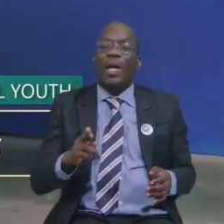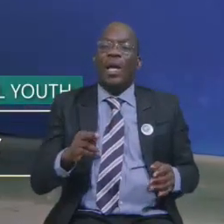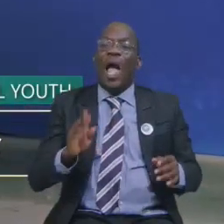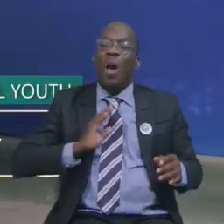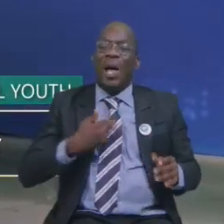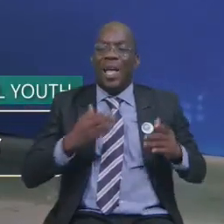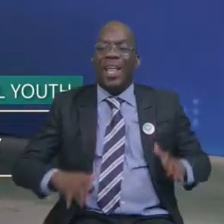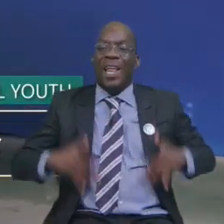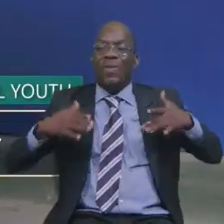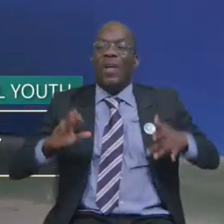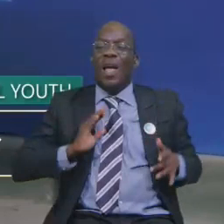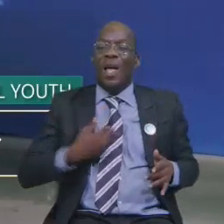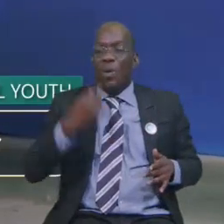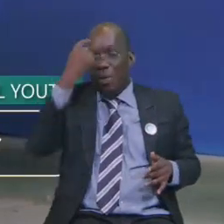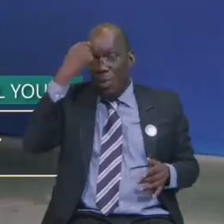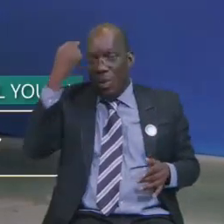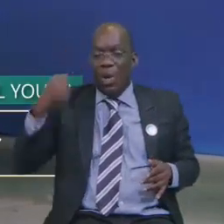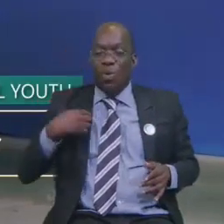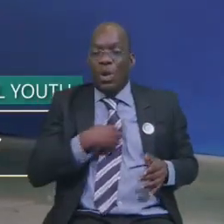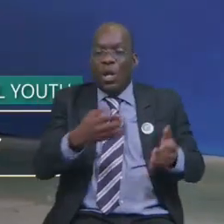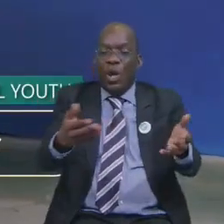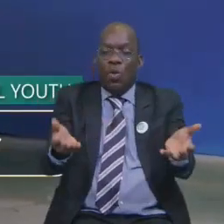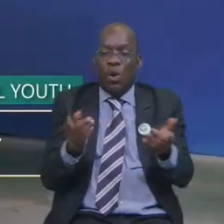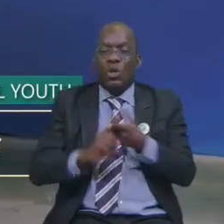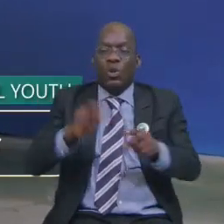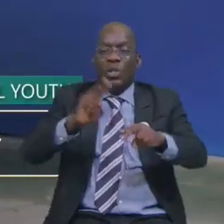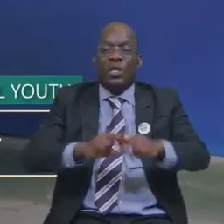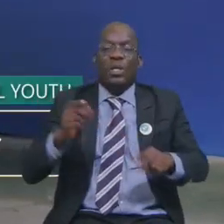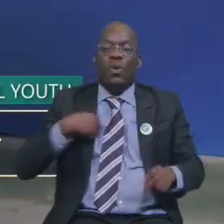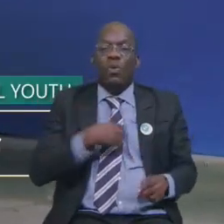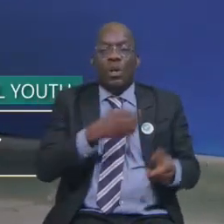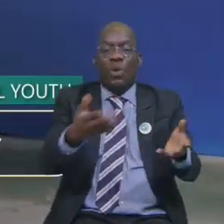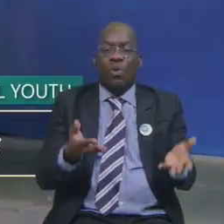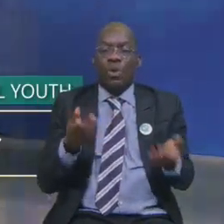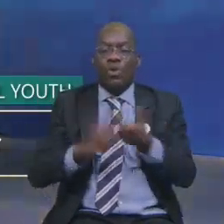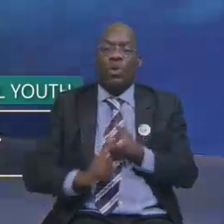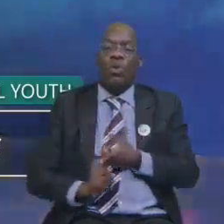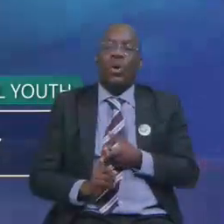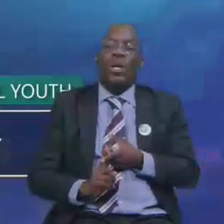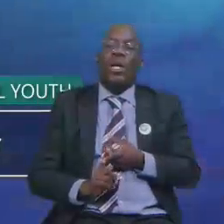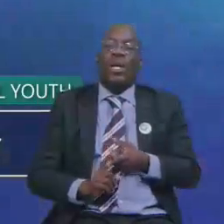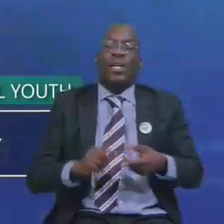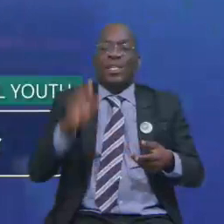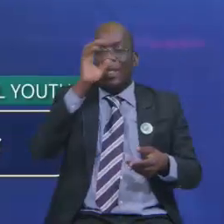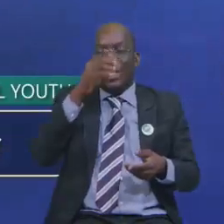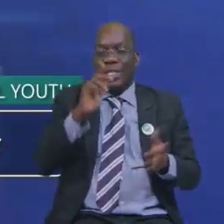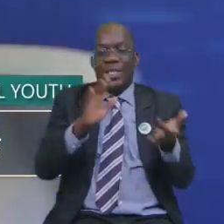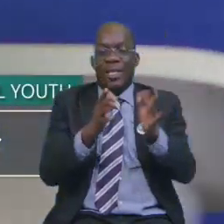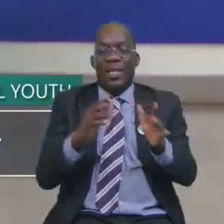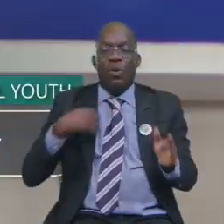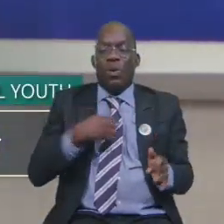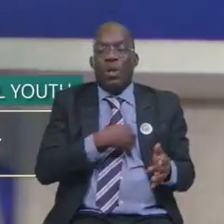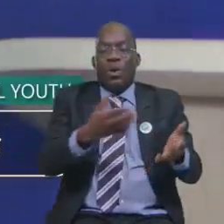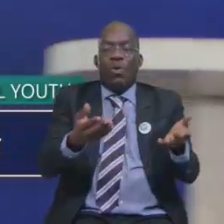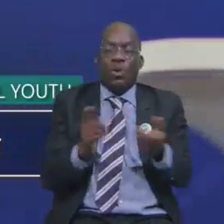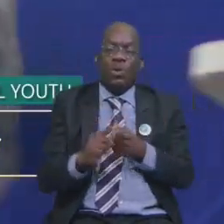we like to sit down. We like to browse the internet. We like to see all those pictures and